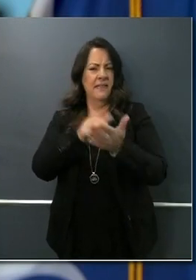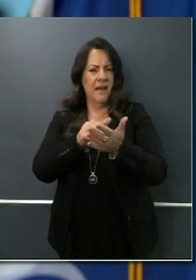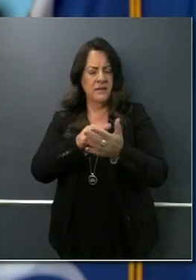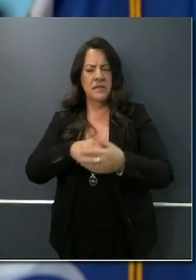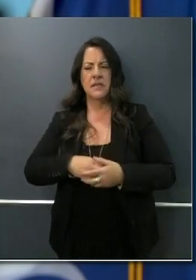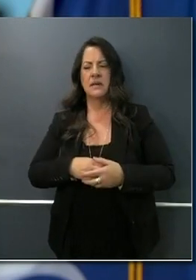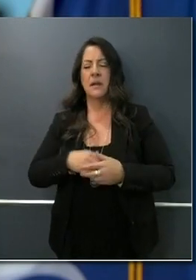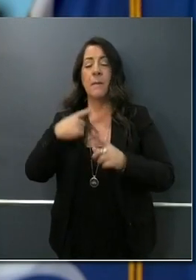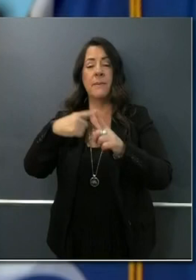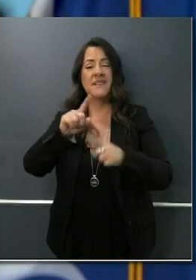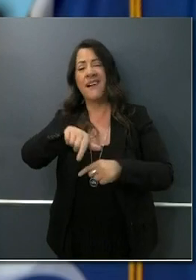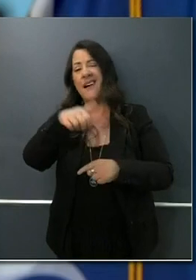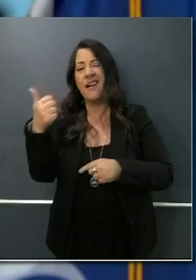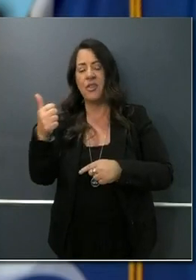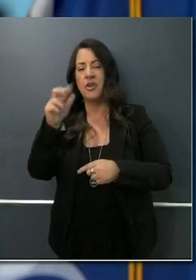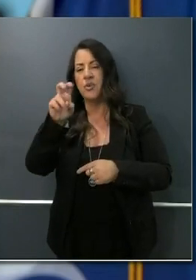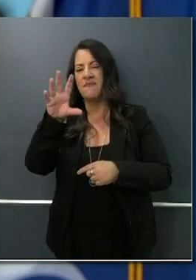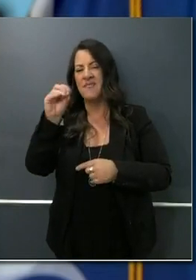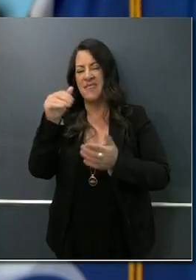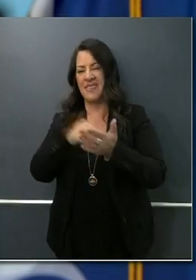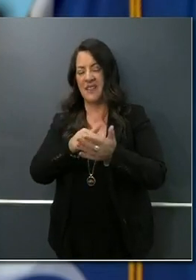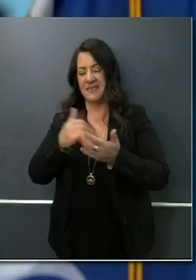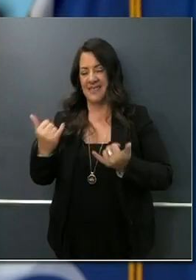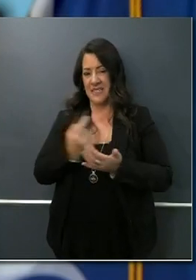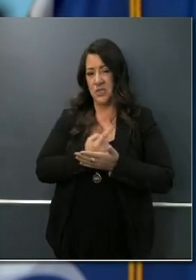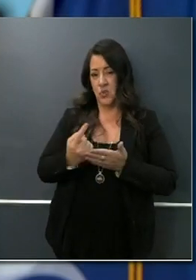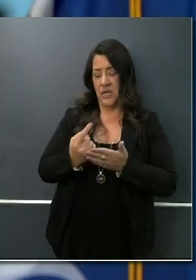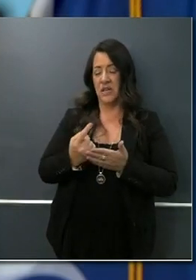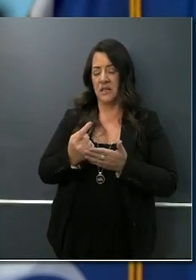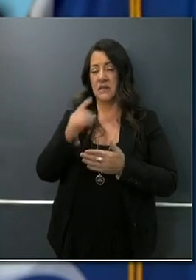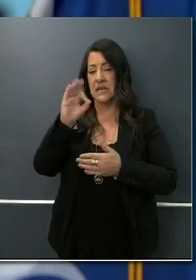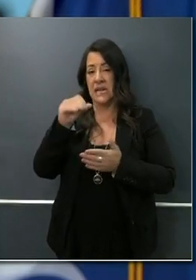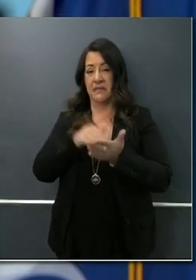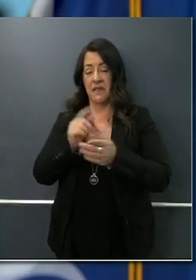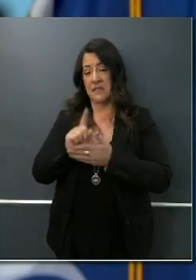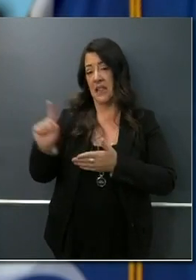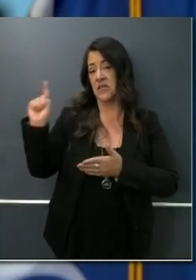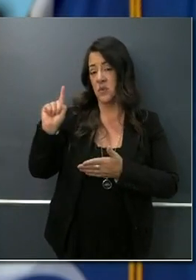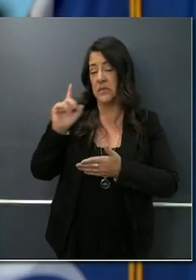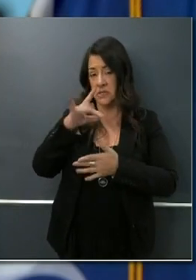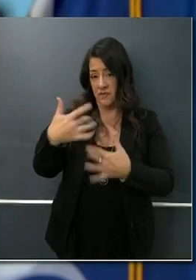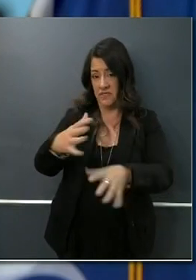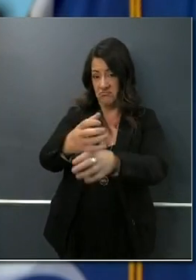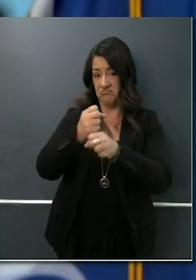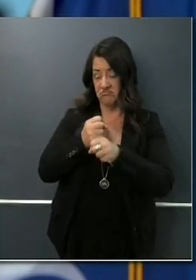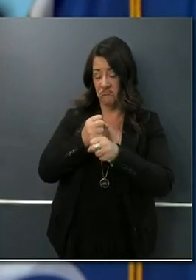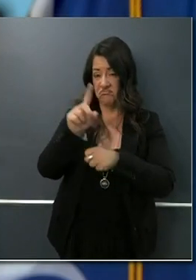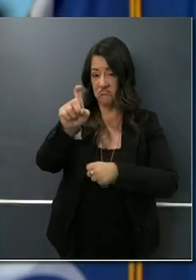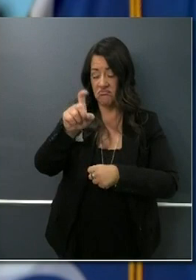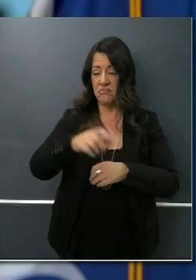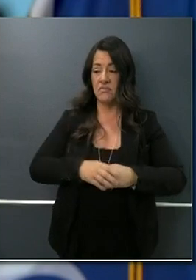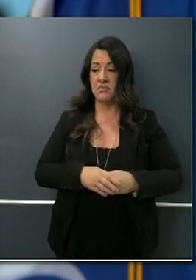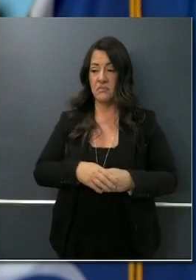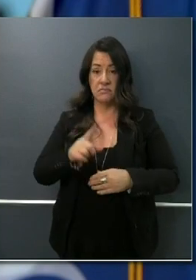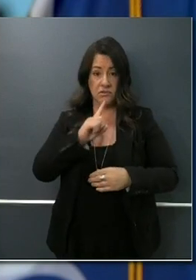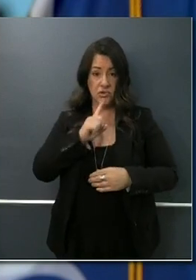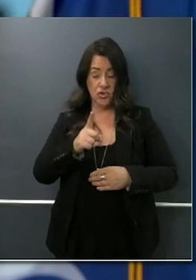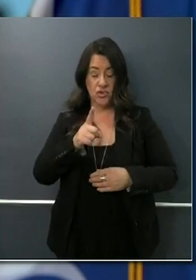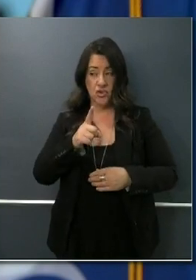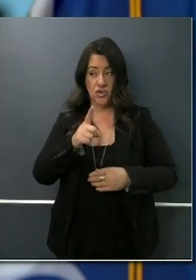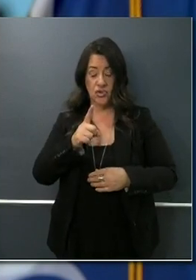and 250,000 this week. Did you indeed get the 90,000 last week? Are you assured that you will